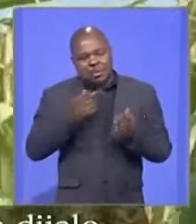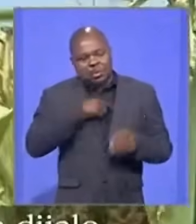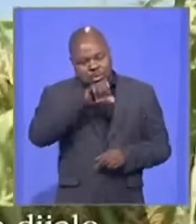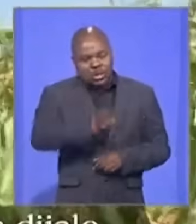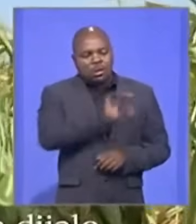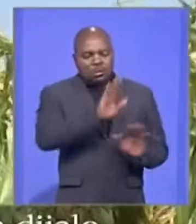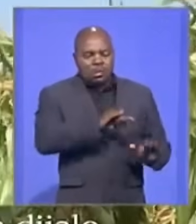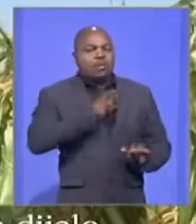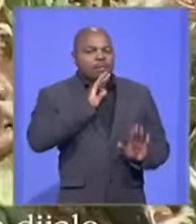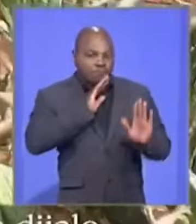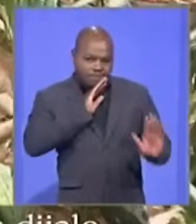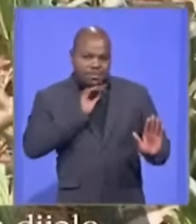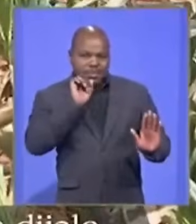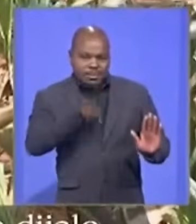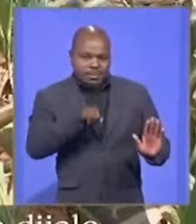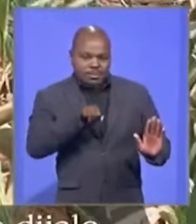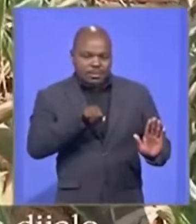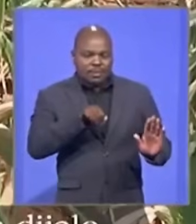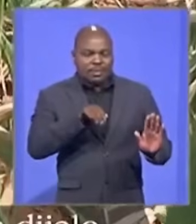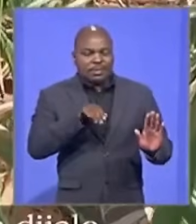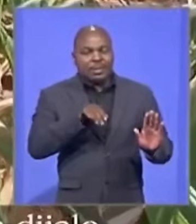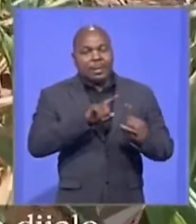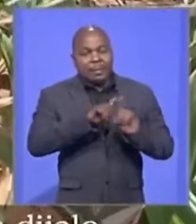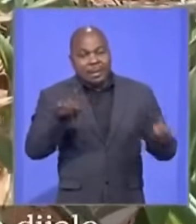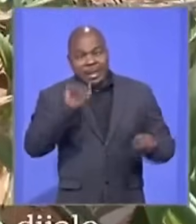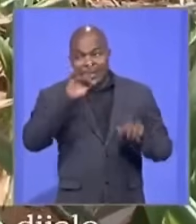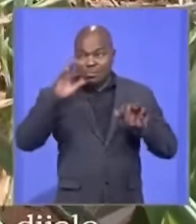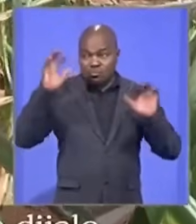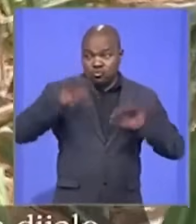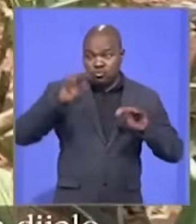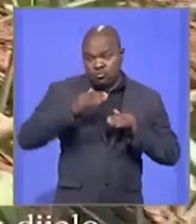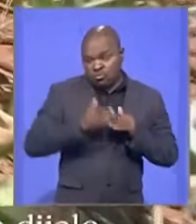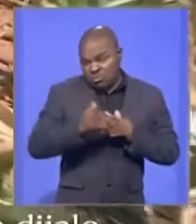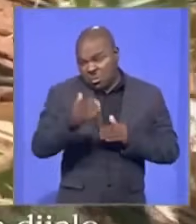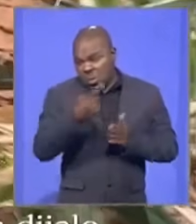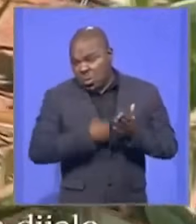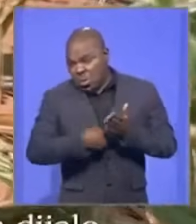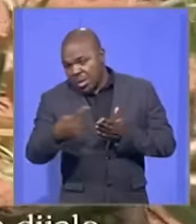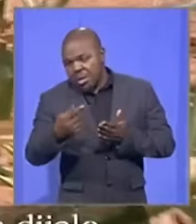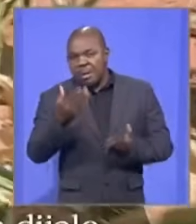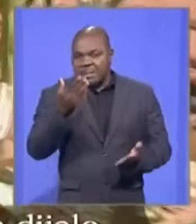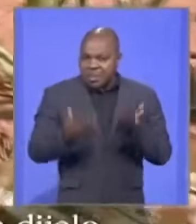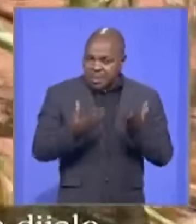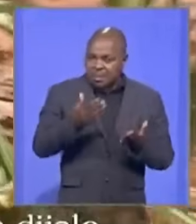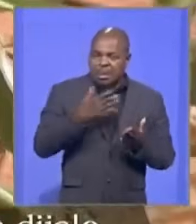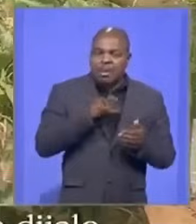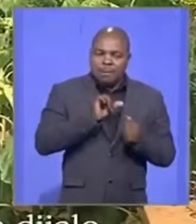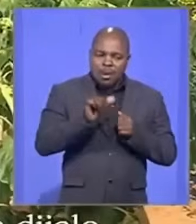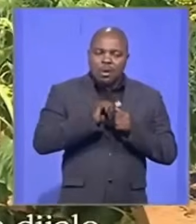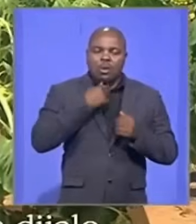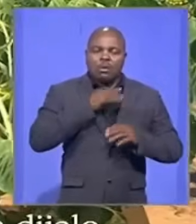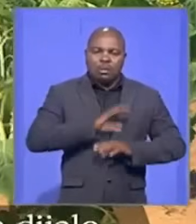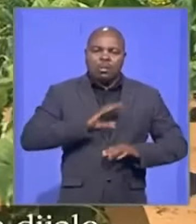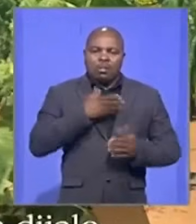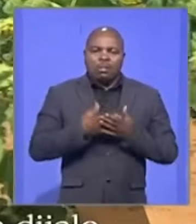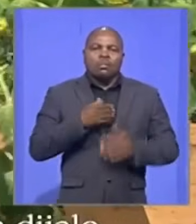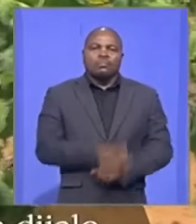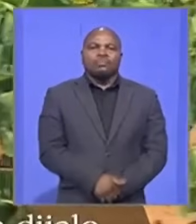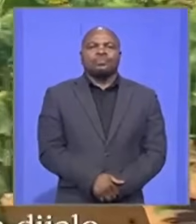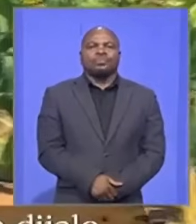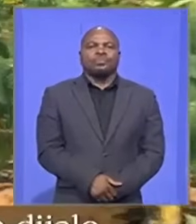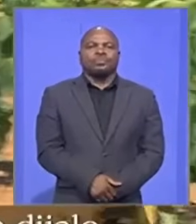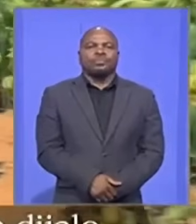South Africa at this point in time. Should it rain in the next couple of weeks, then we would be more comfortable. Ke Tebogo Phakedi wa dikgang